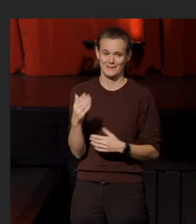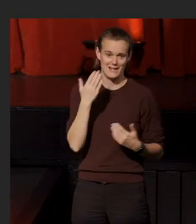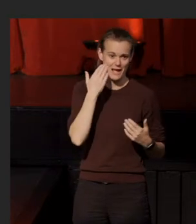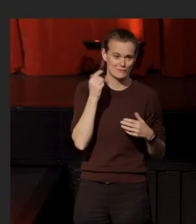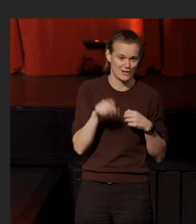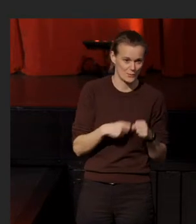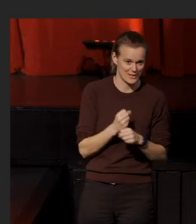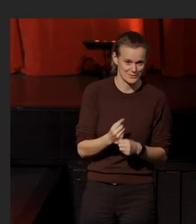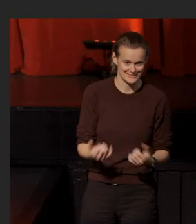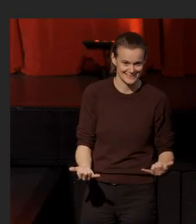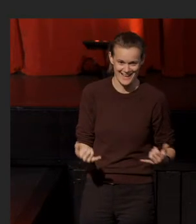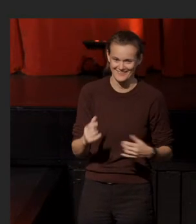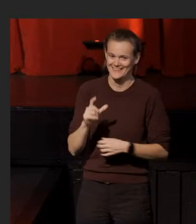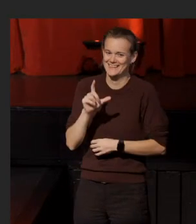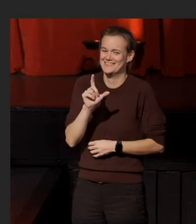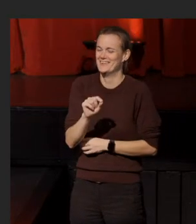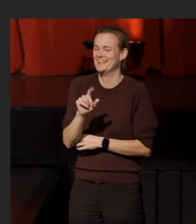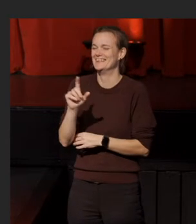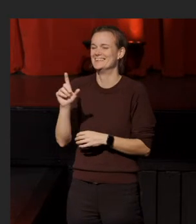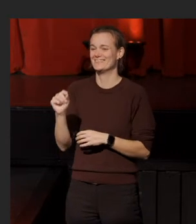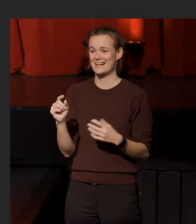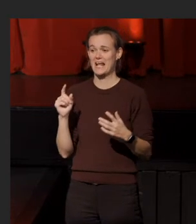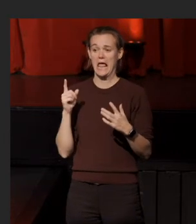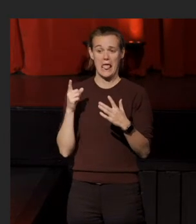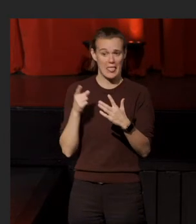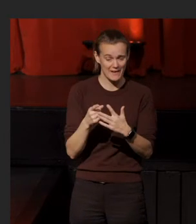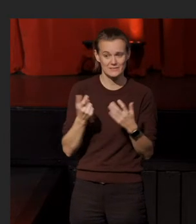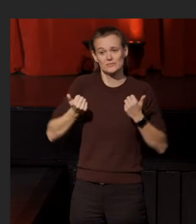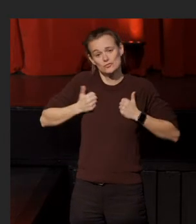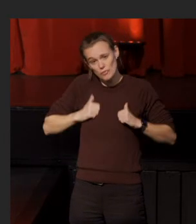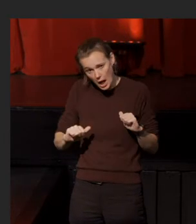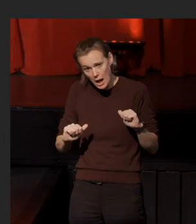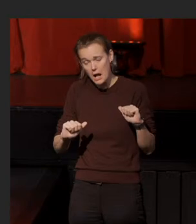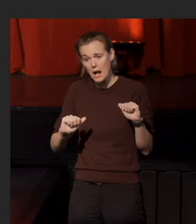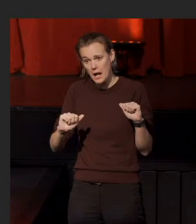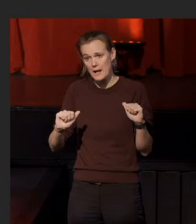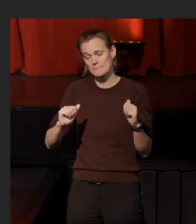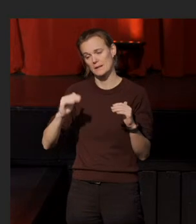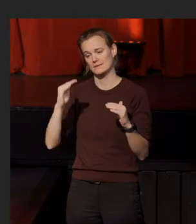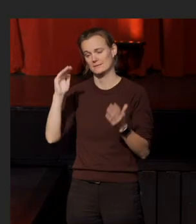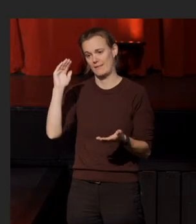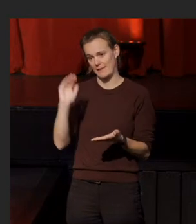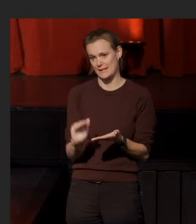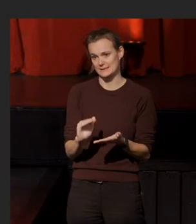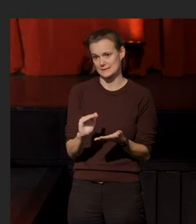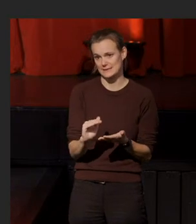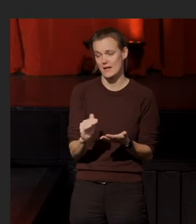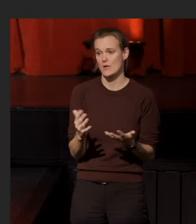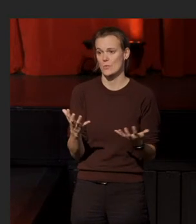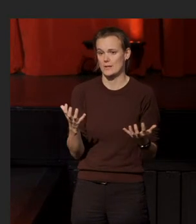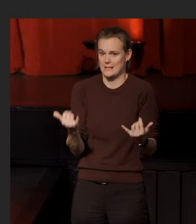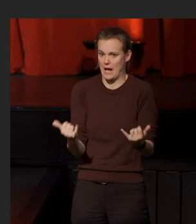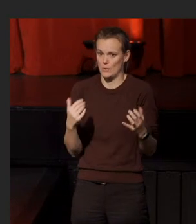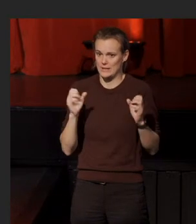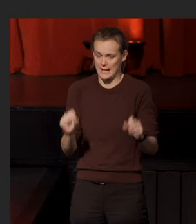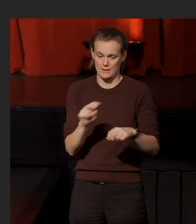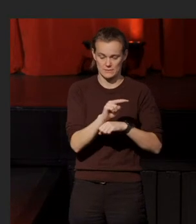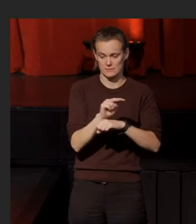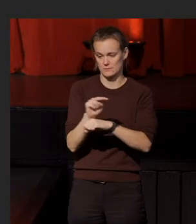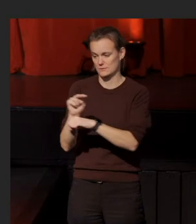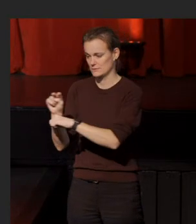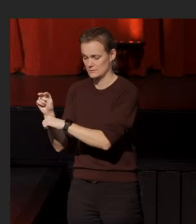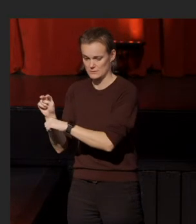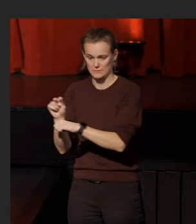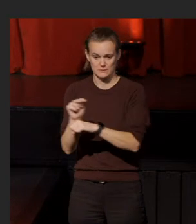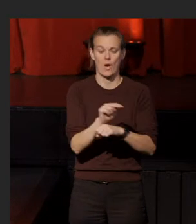anything at all, inside our election infrastructure because we didn't have the capacities internally to detect. We now do. We did in